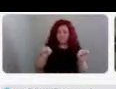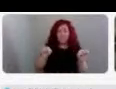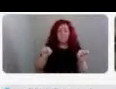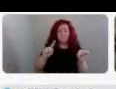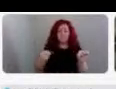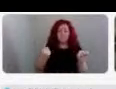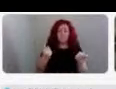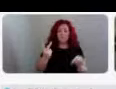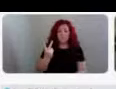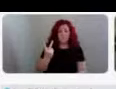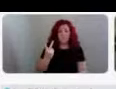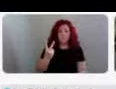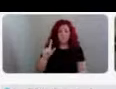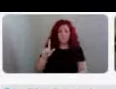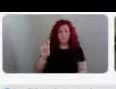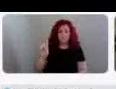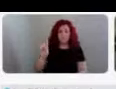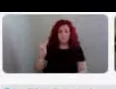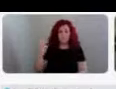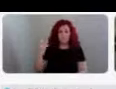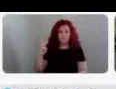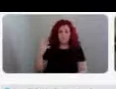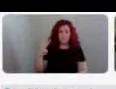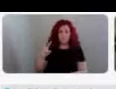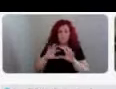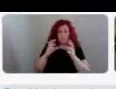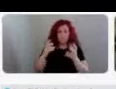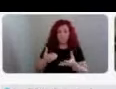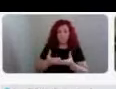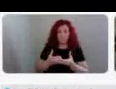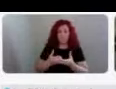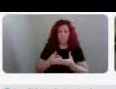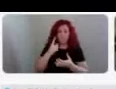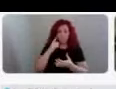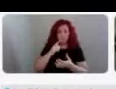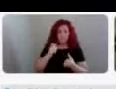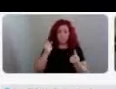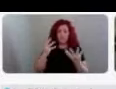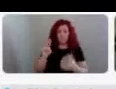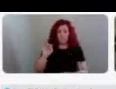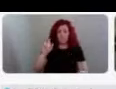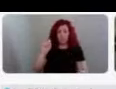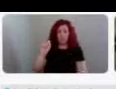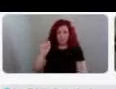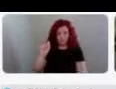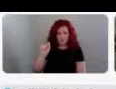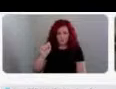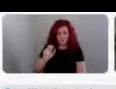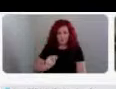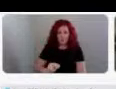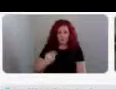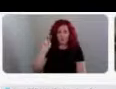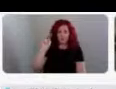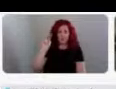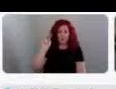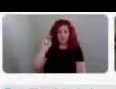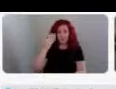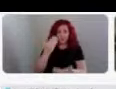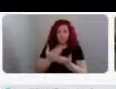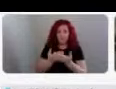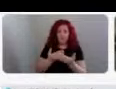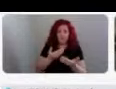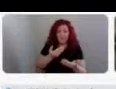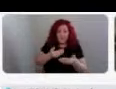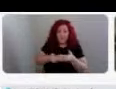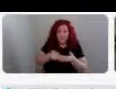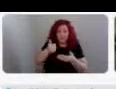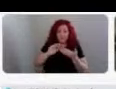two ld16 populated precincts for miles to the north to get to the closest town in our in our